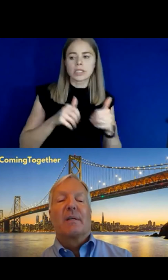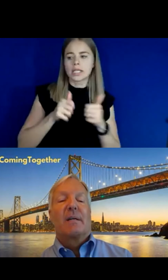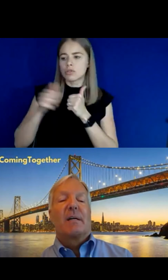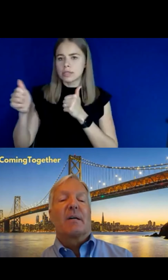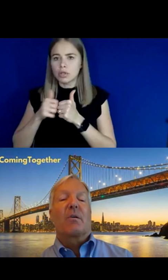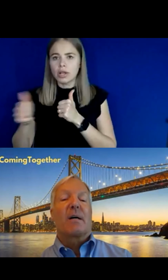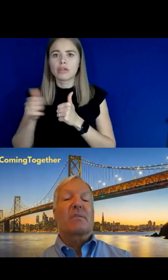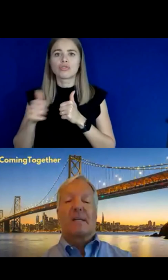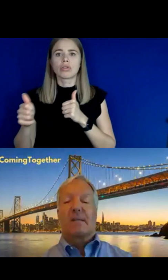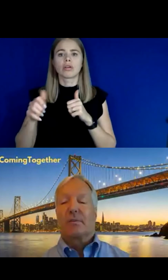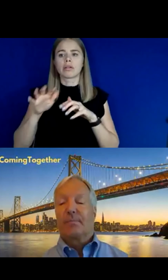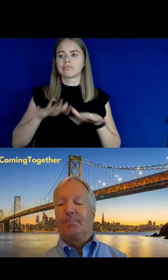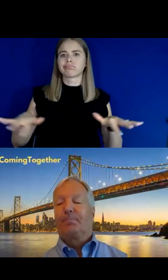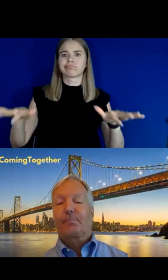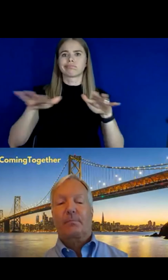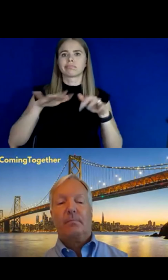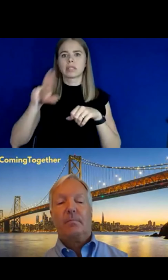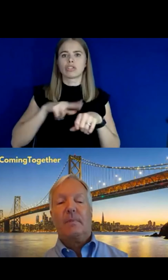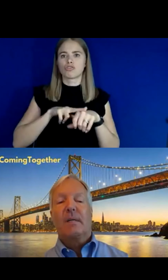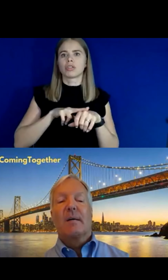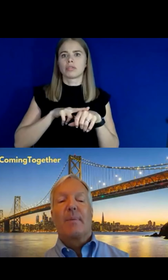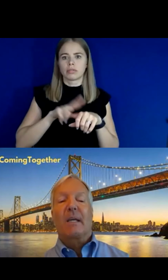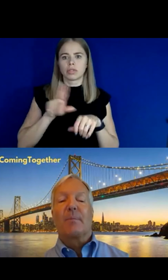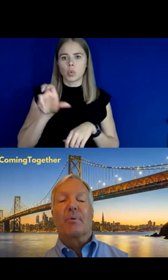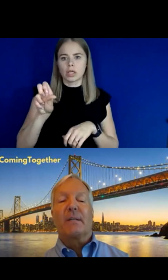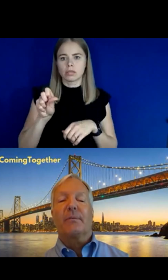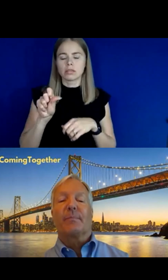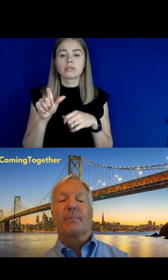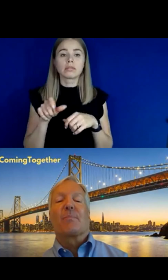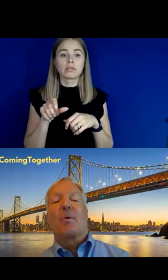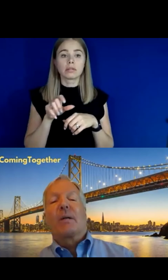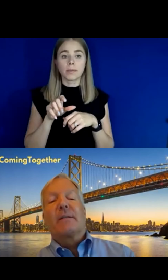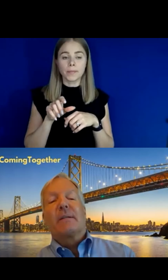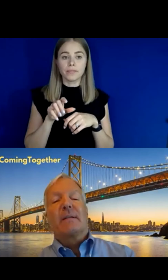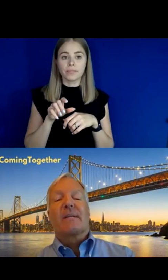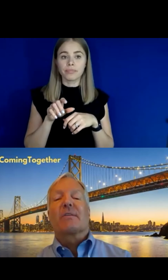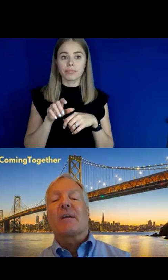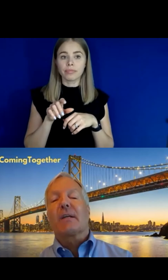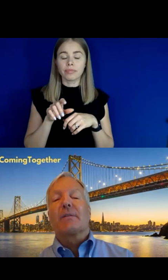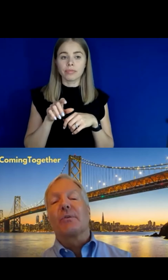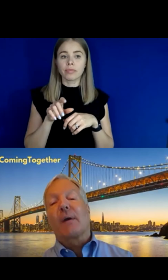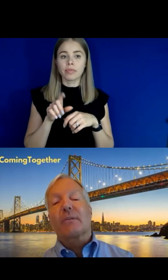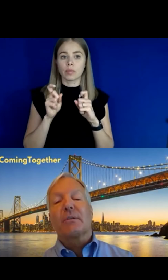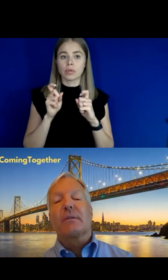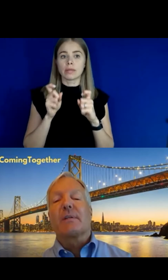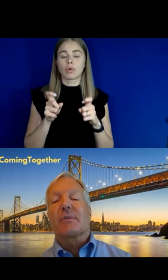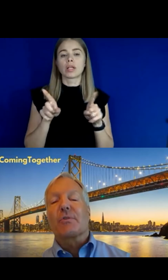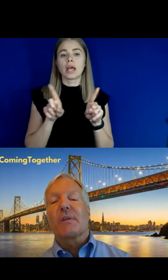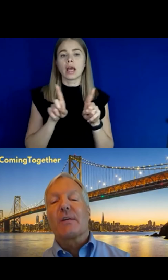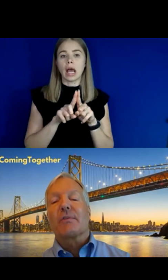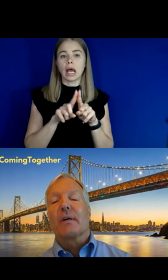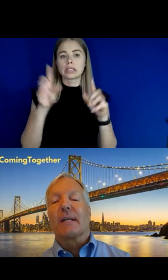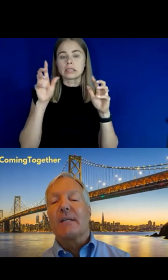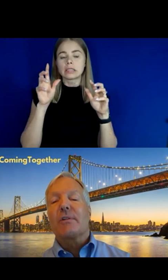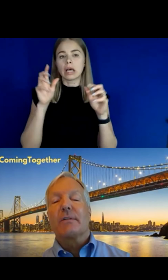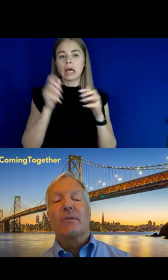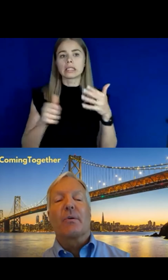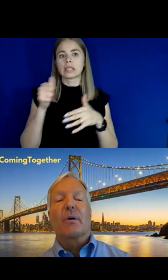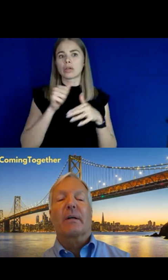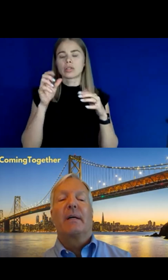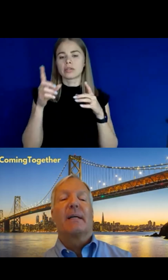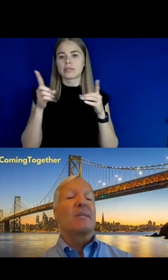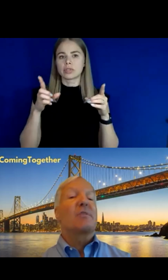transportation across the nation. Becky Preve was appointed as Executive Director of the Association on Aging